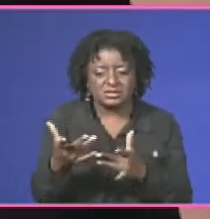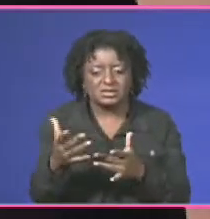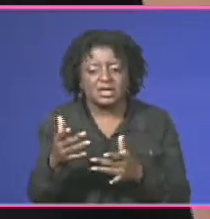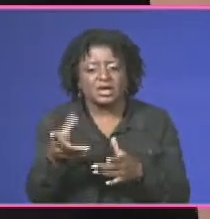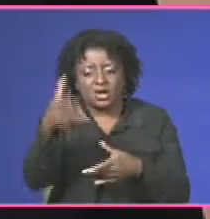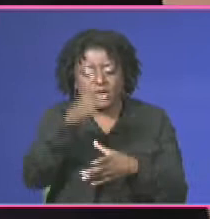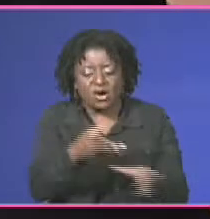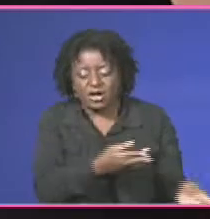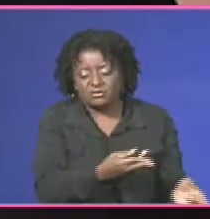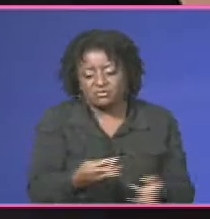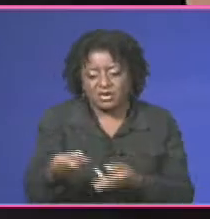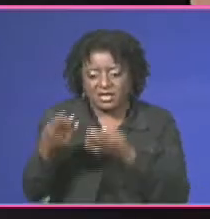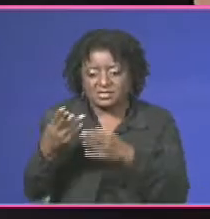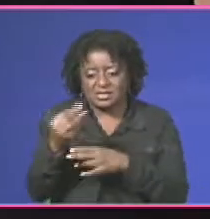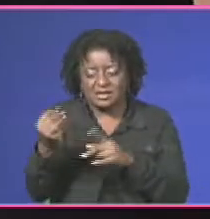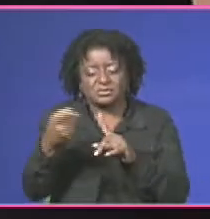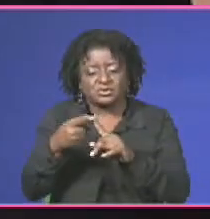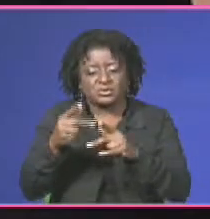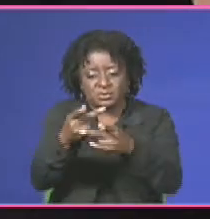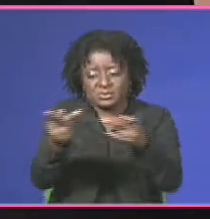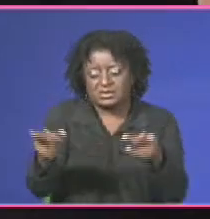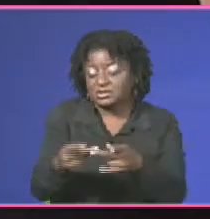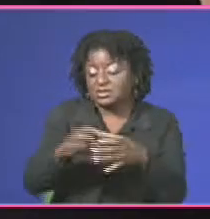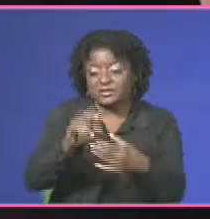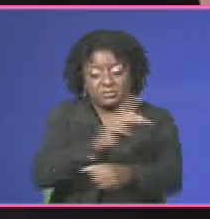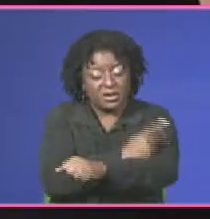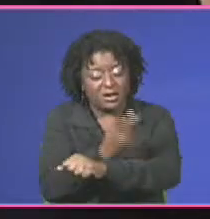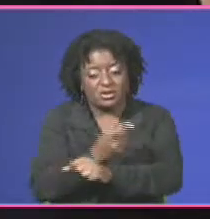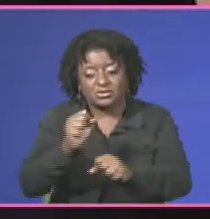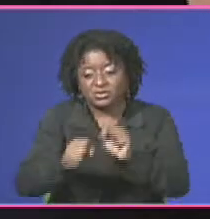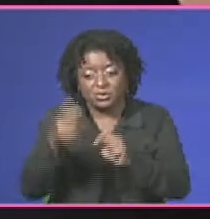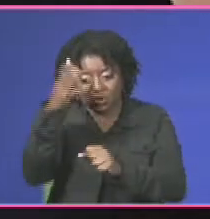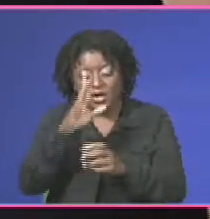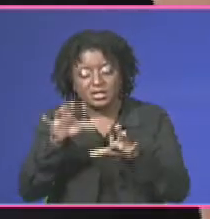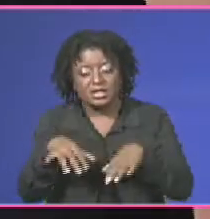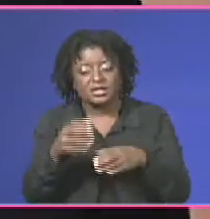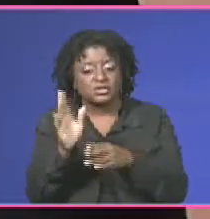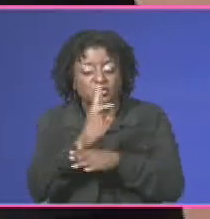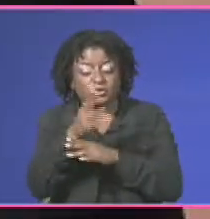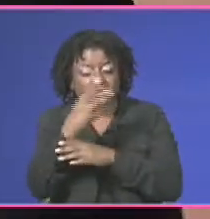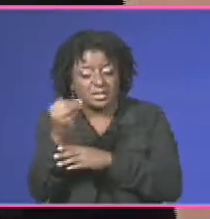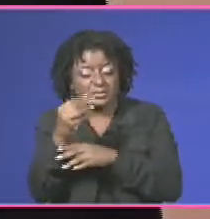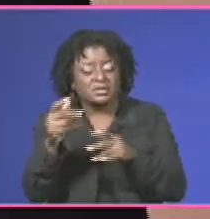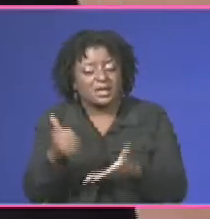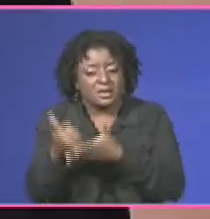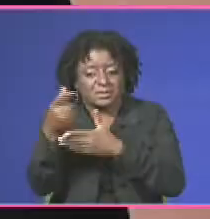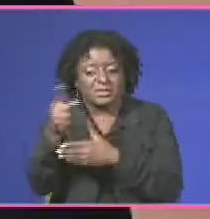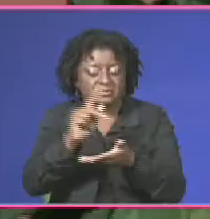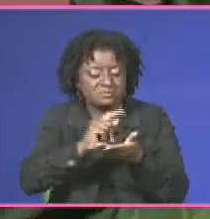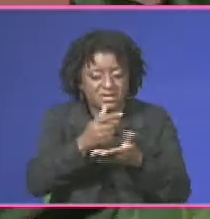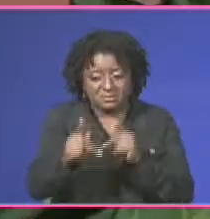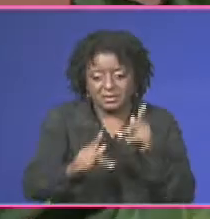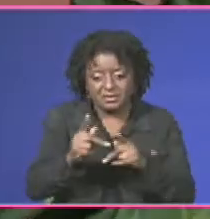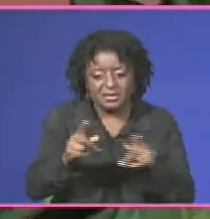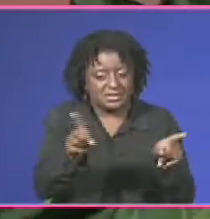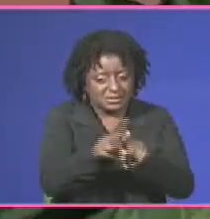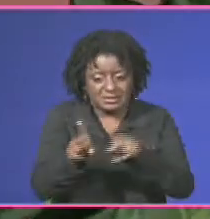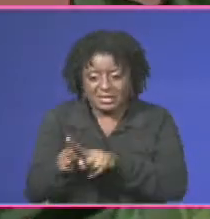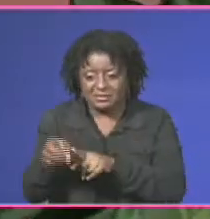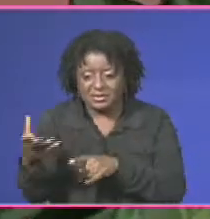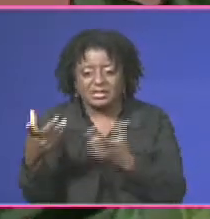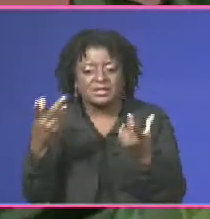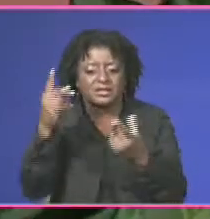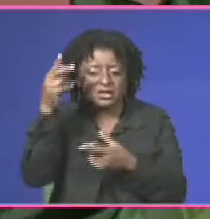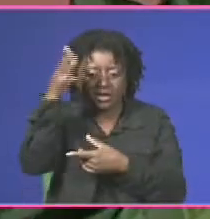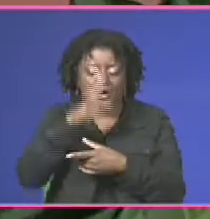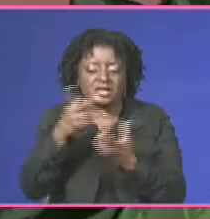so that he could use them and put them in play and help out a group of his people. It's the exact same thing he's done with her.